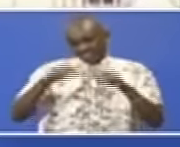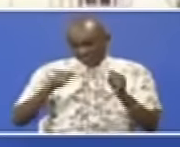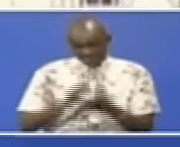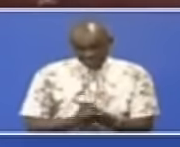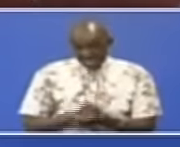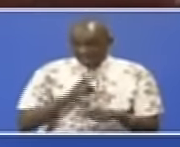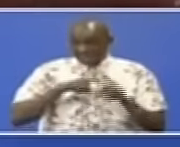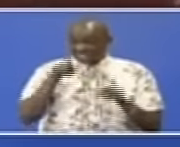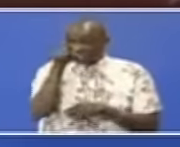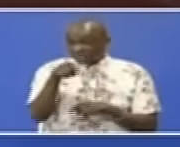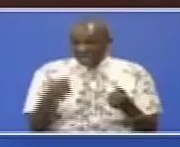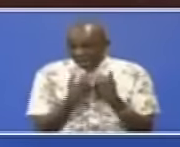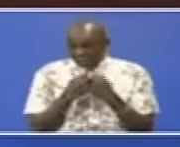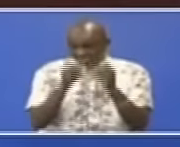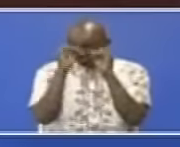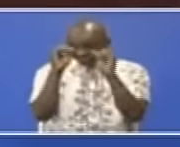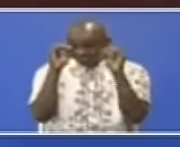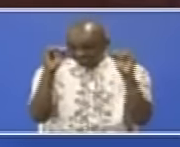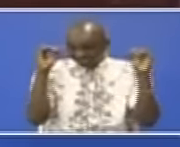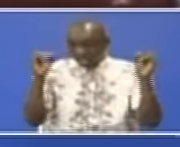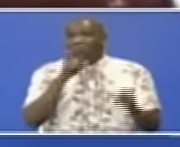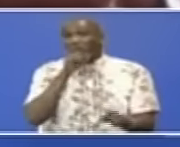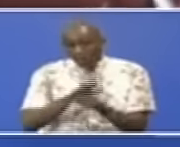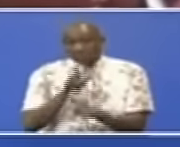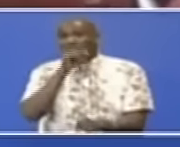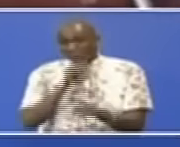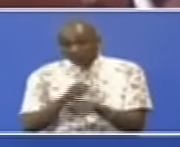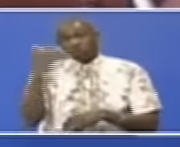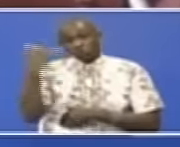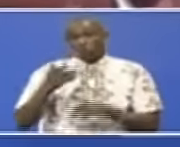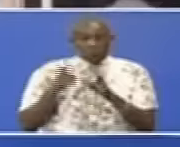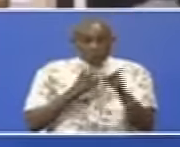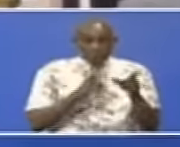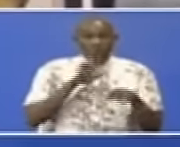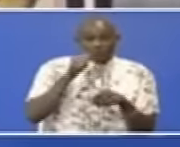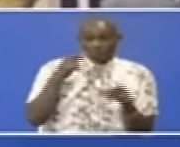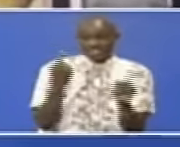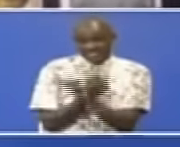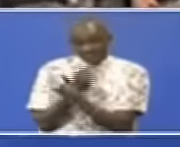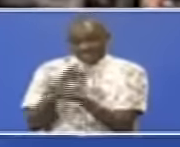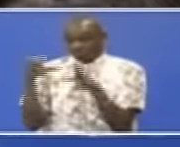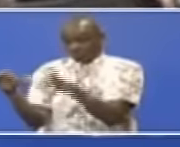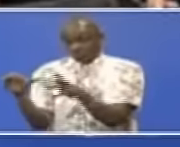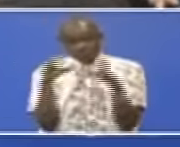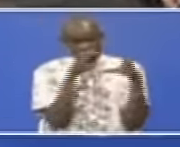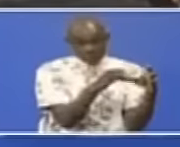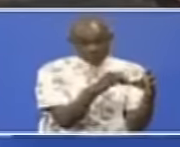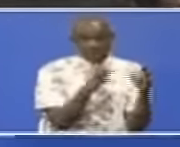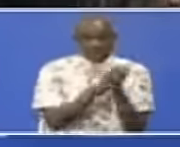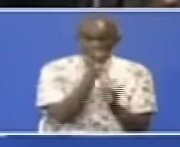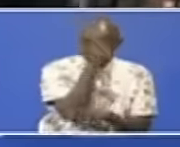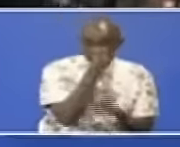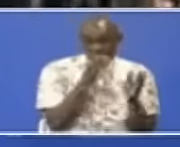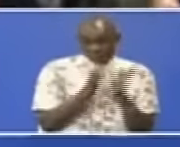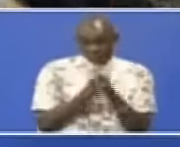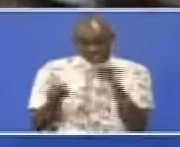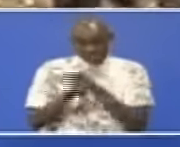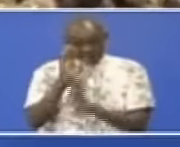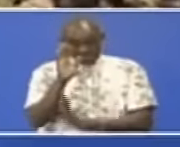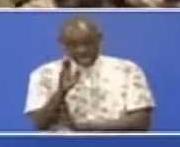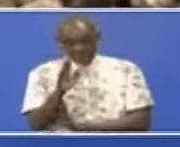But that was never to be, as promises of ceasefire between forces loyal to President Salva Kiir and his deputy and